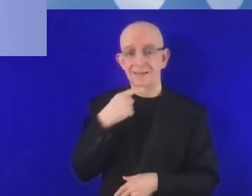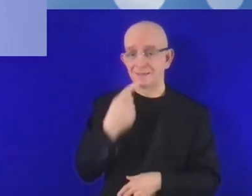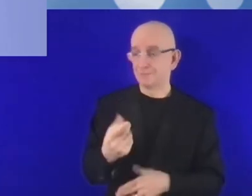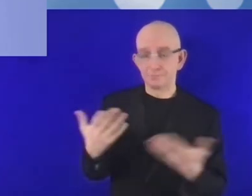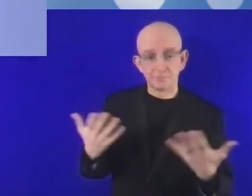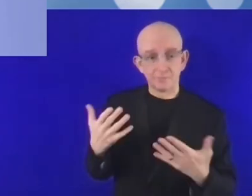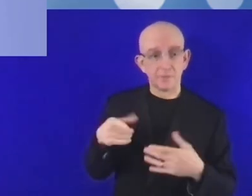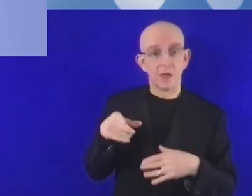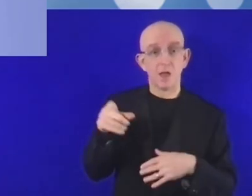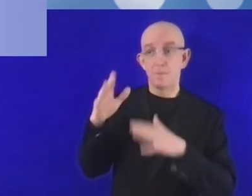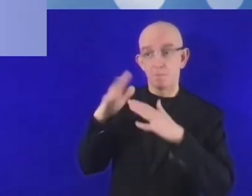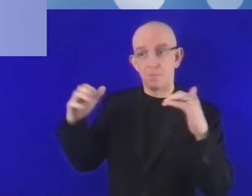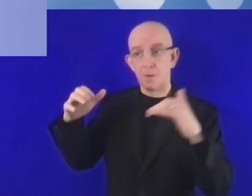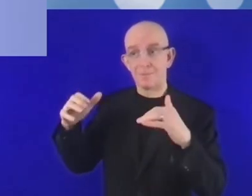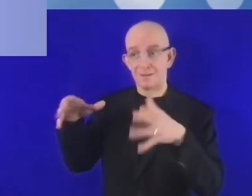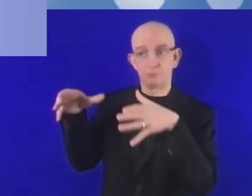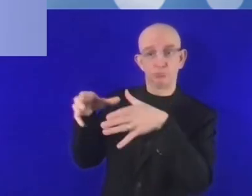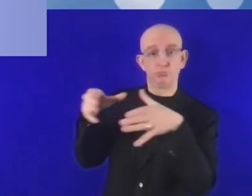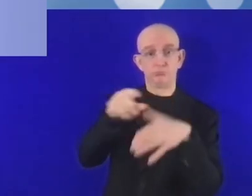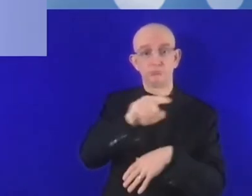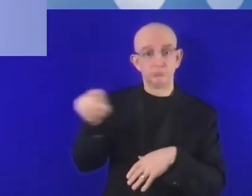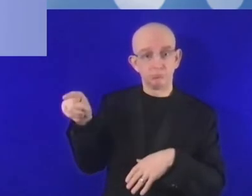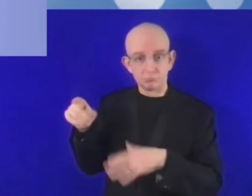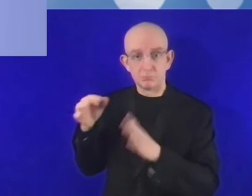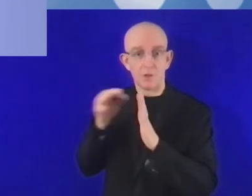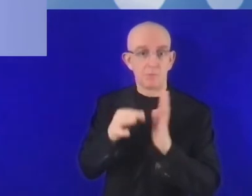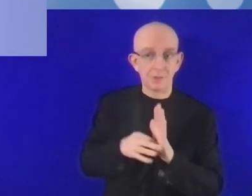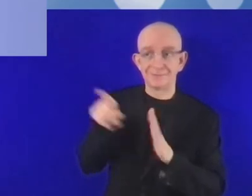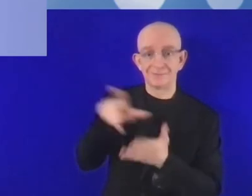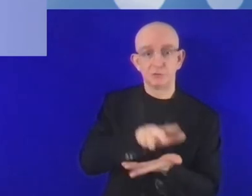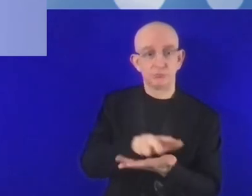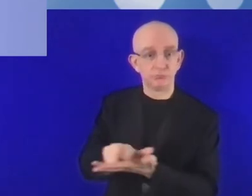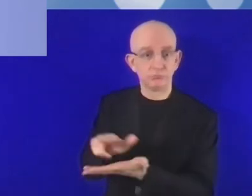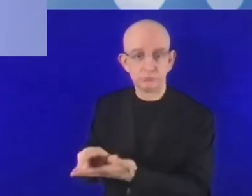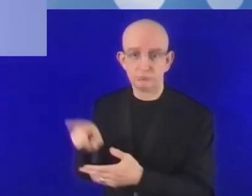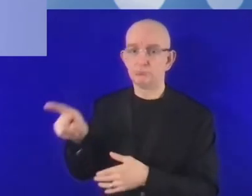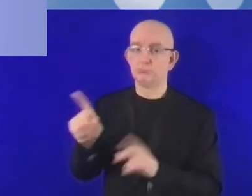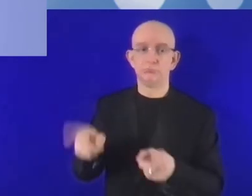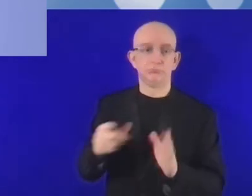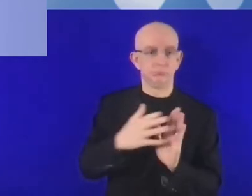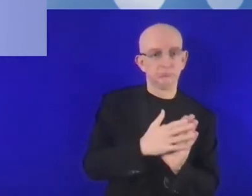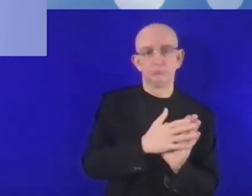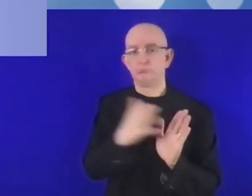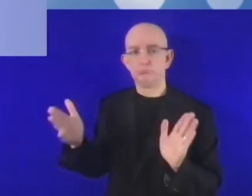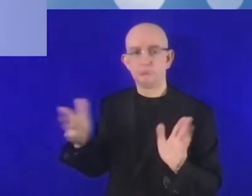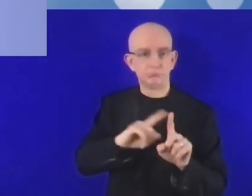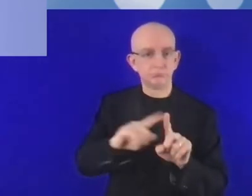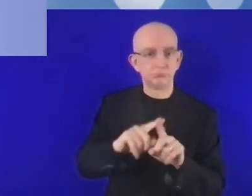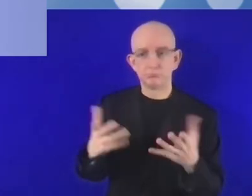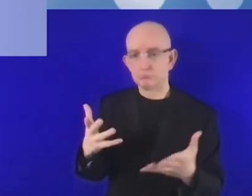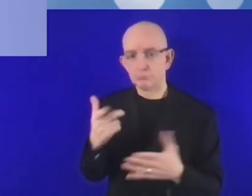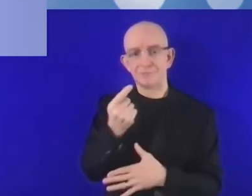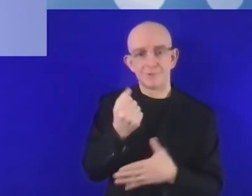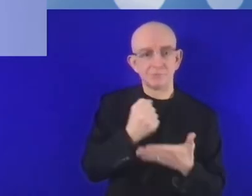you support digitalization for smes and mix and make mid-caps and startups to